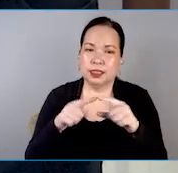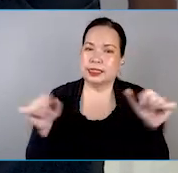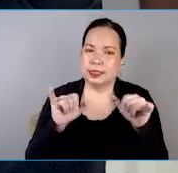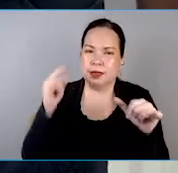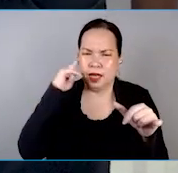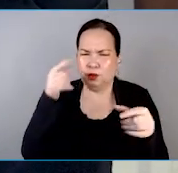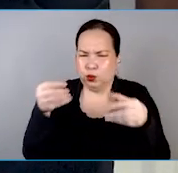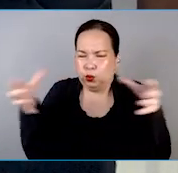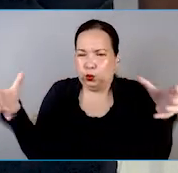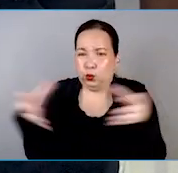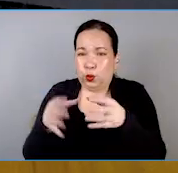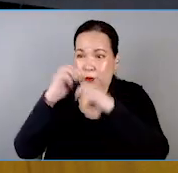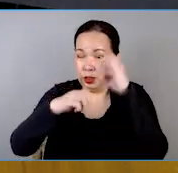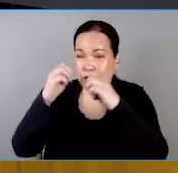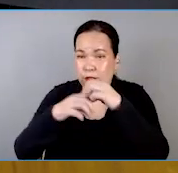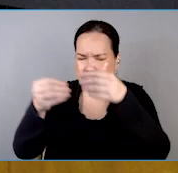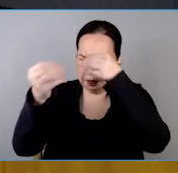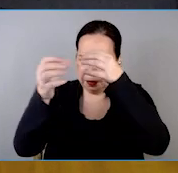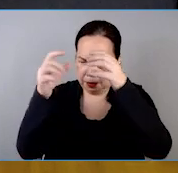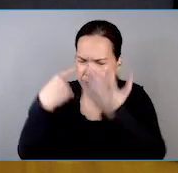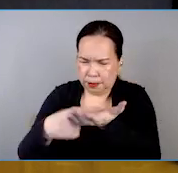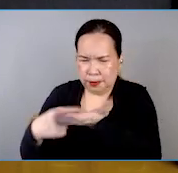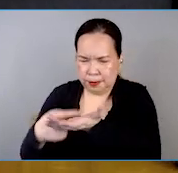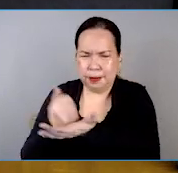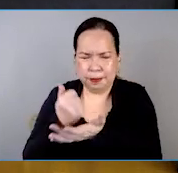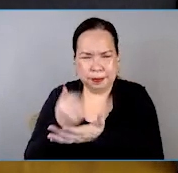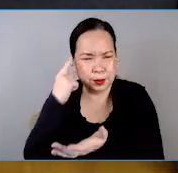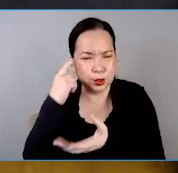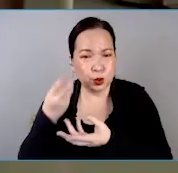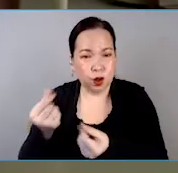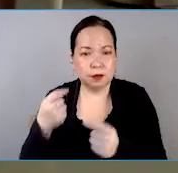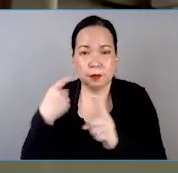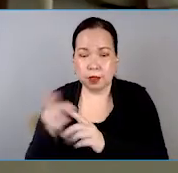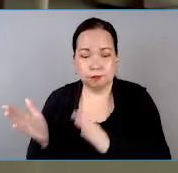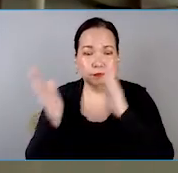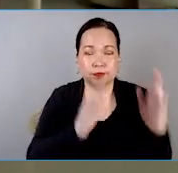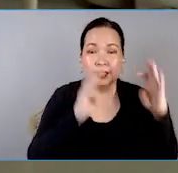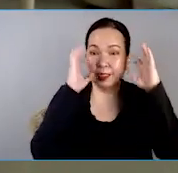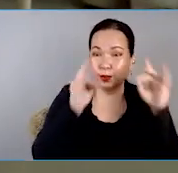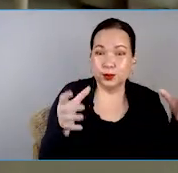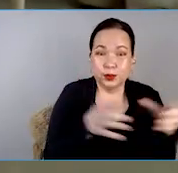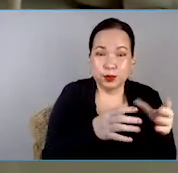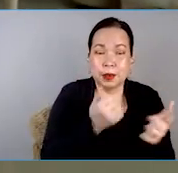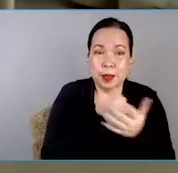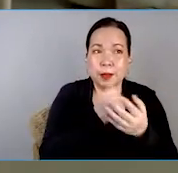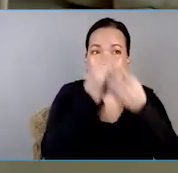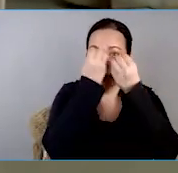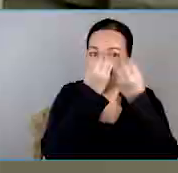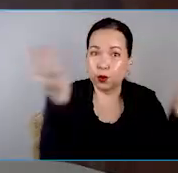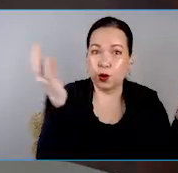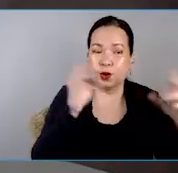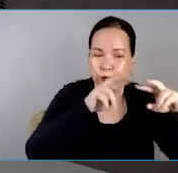tanks, such as the engineering department. And we do have also the education department, so that we could augment with the social researches,